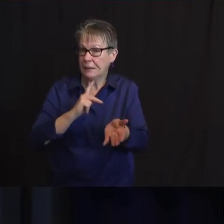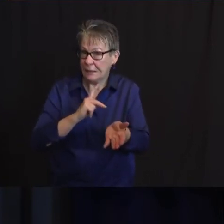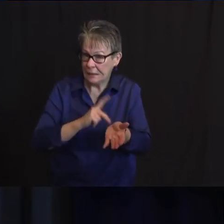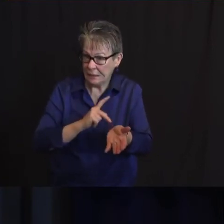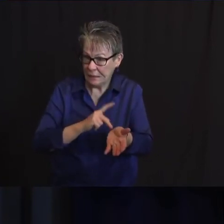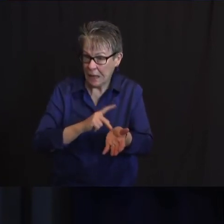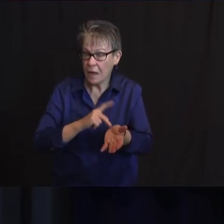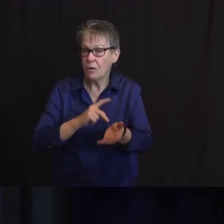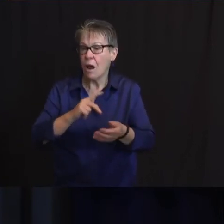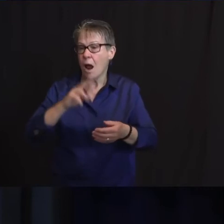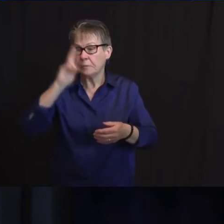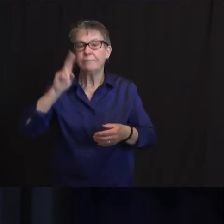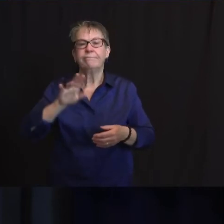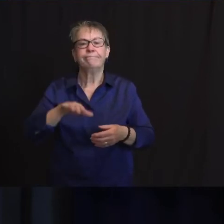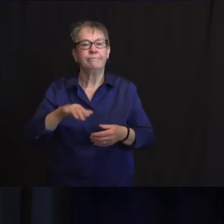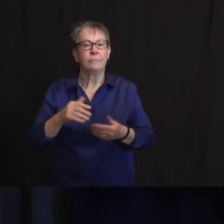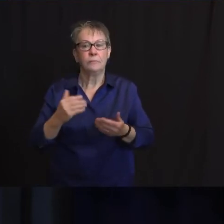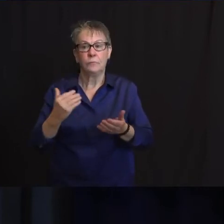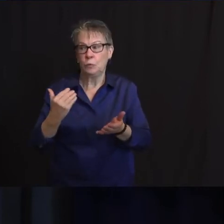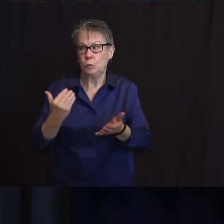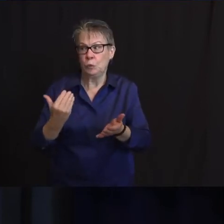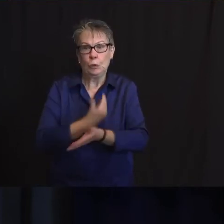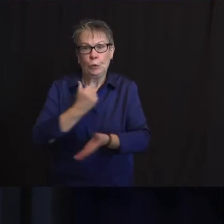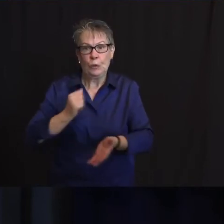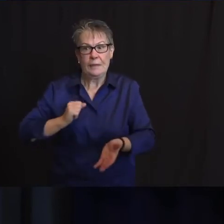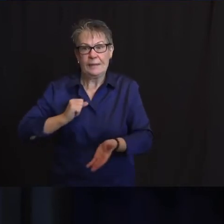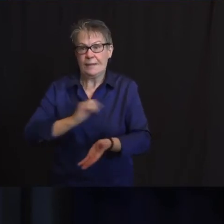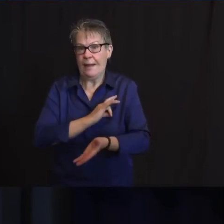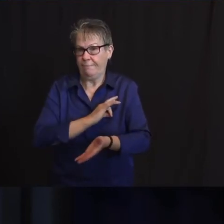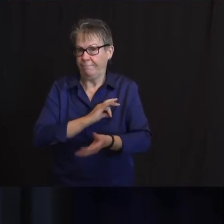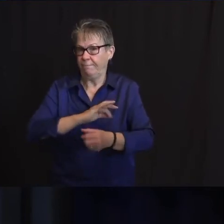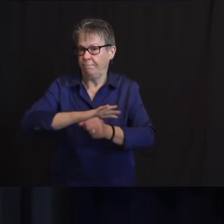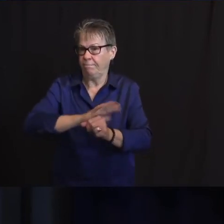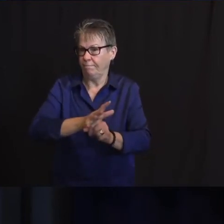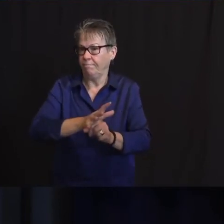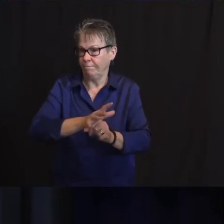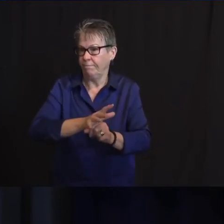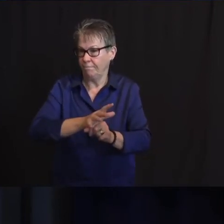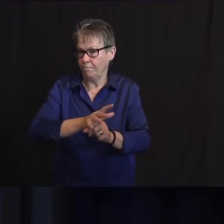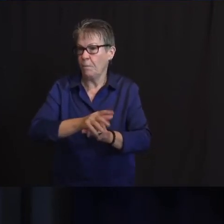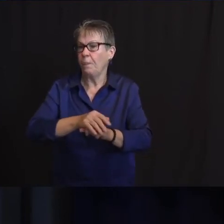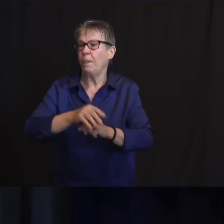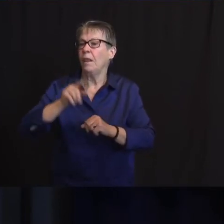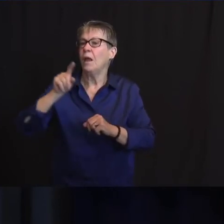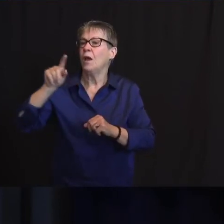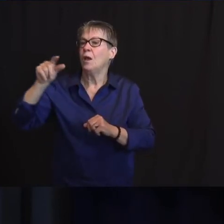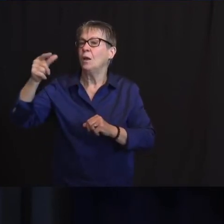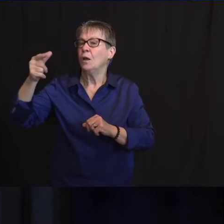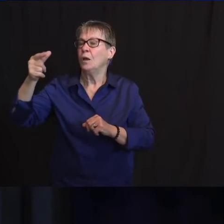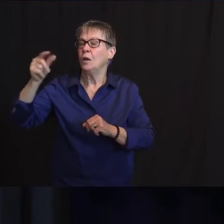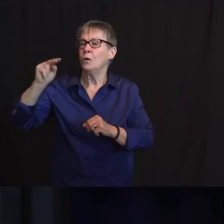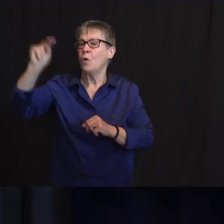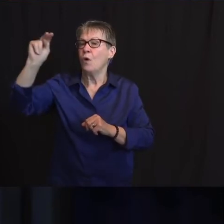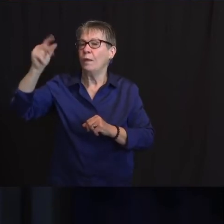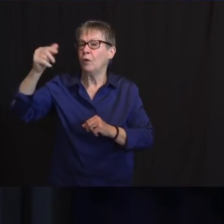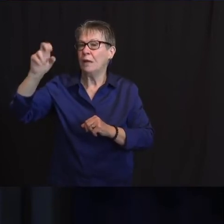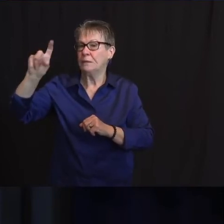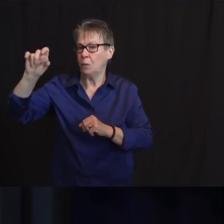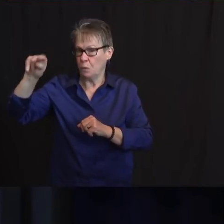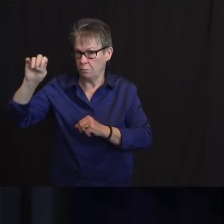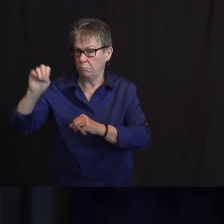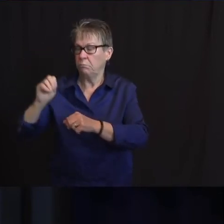cases, 2 at Ancora, 2 at Greystone. The New Jersey daily percent positivity as